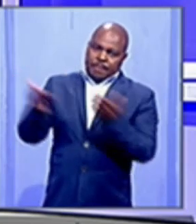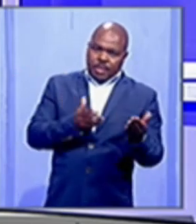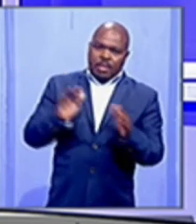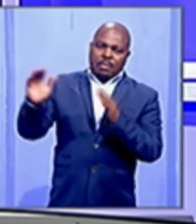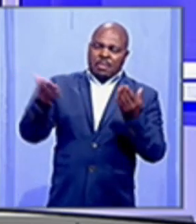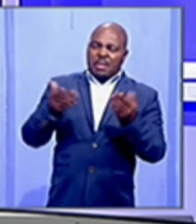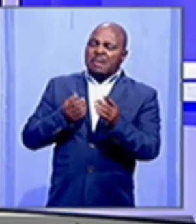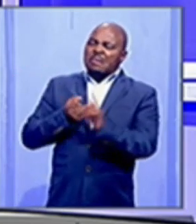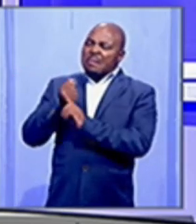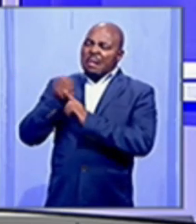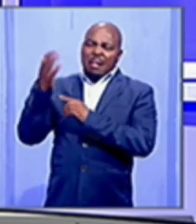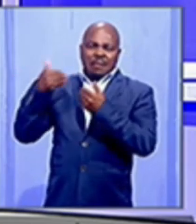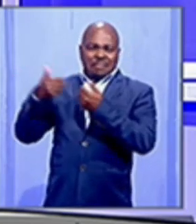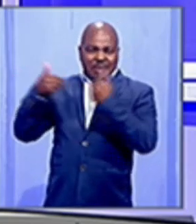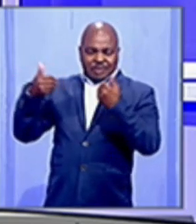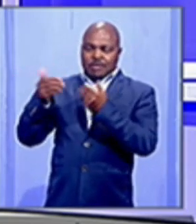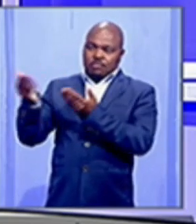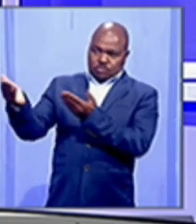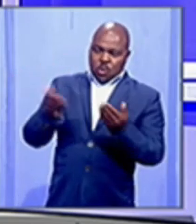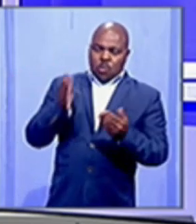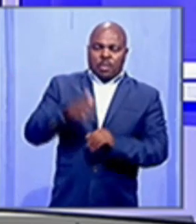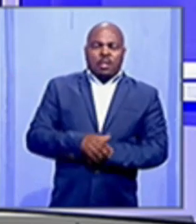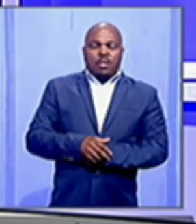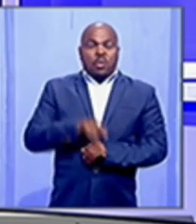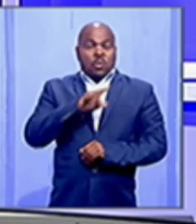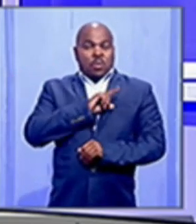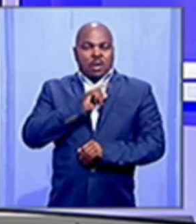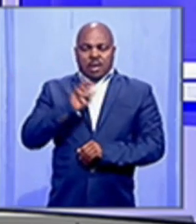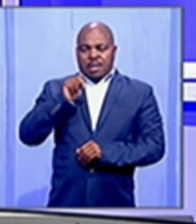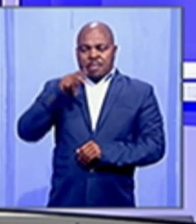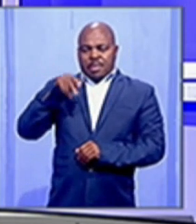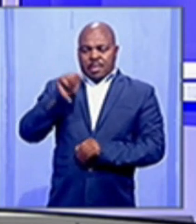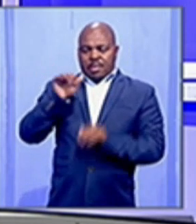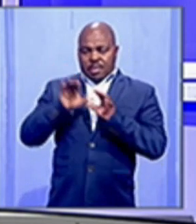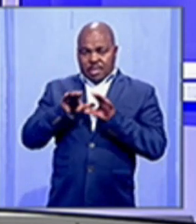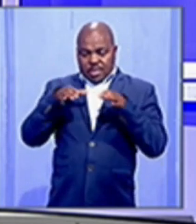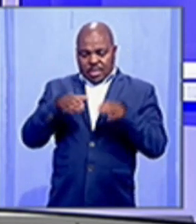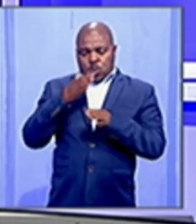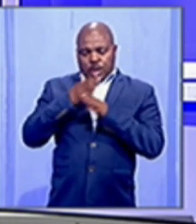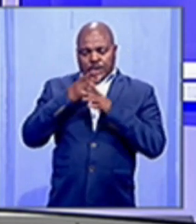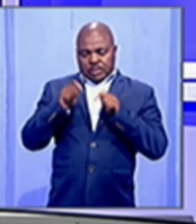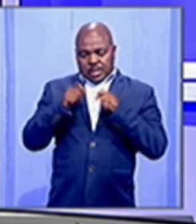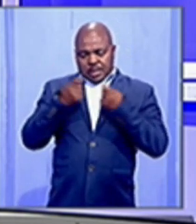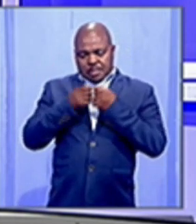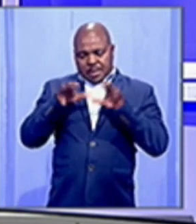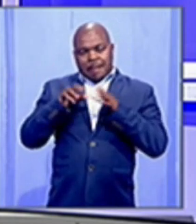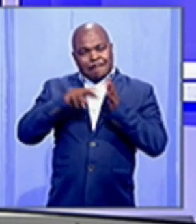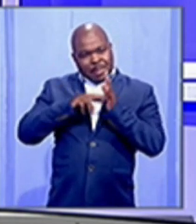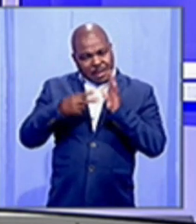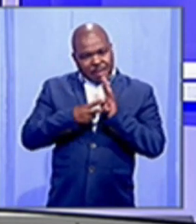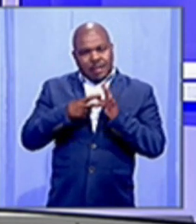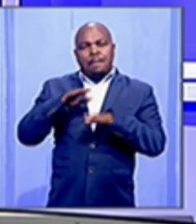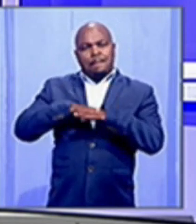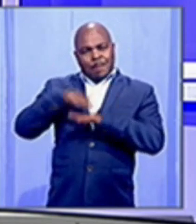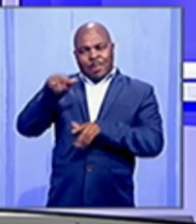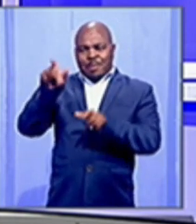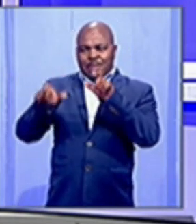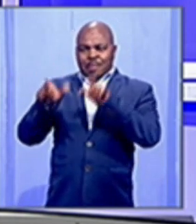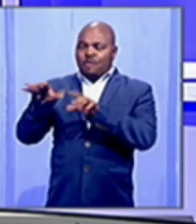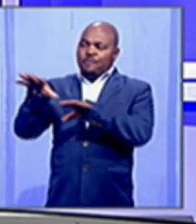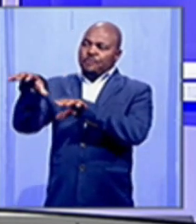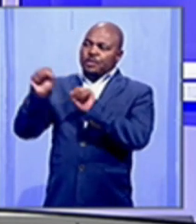ya tlhaolele. Se jaaka setlhopha sa tiro sa bothati jwa bosekisi jwa bosetšhaba bo rulaganya go ya go tsaya bao ba